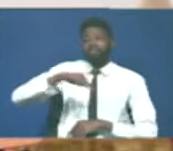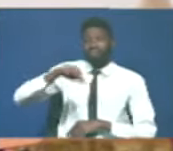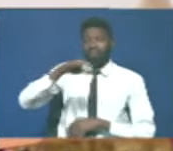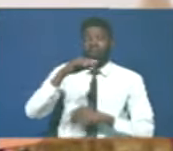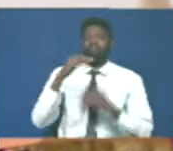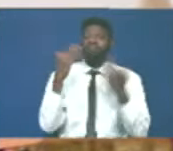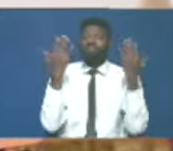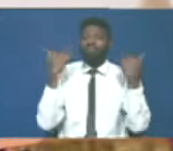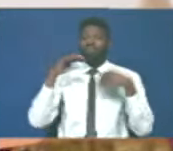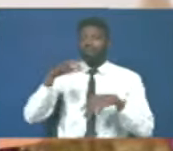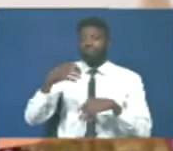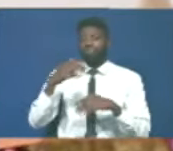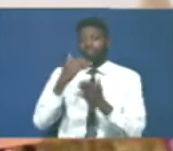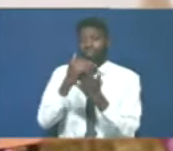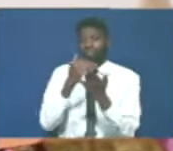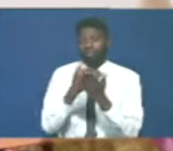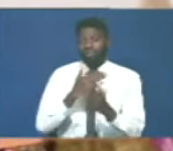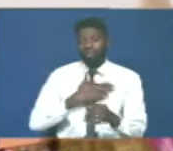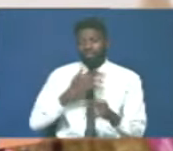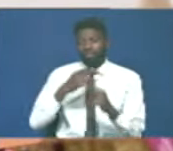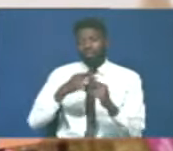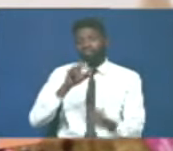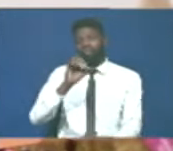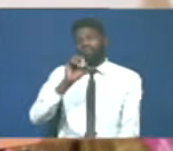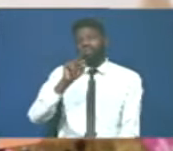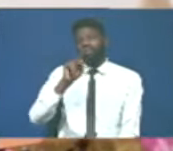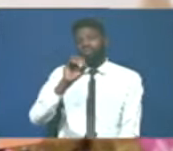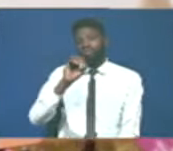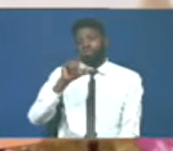and I have witnessed these cases in our community.